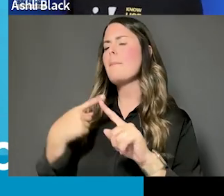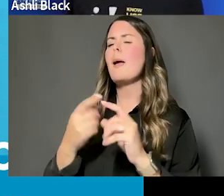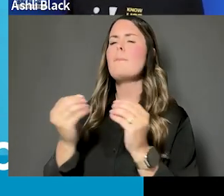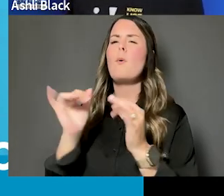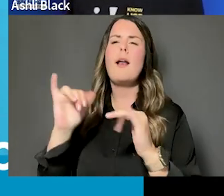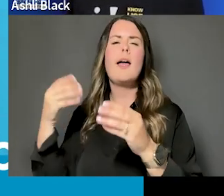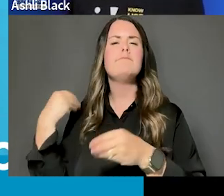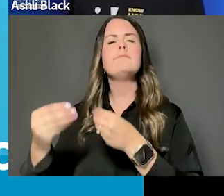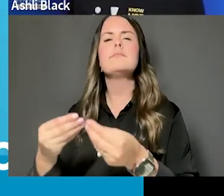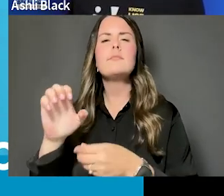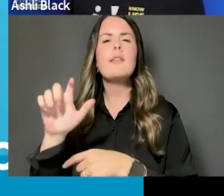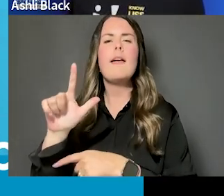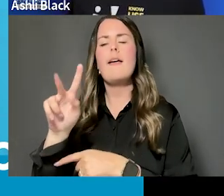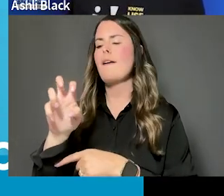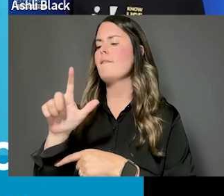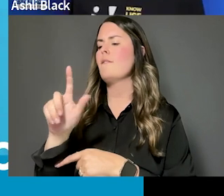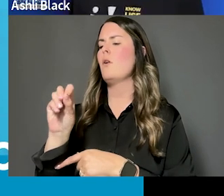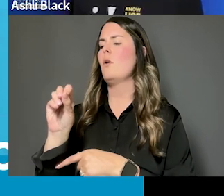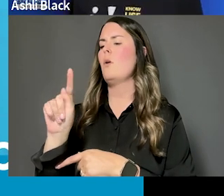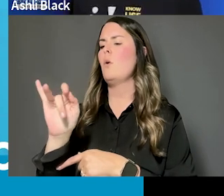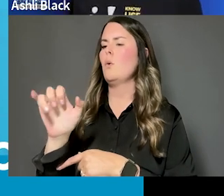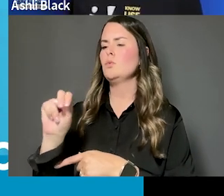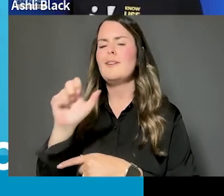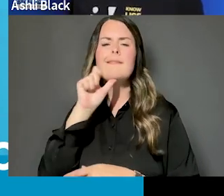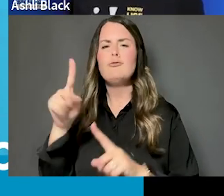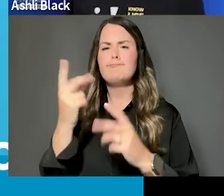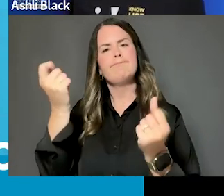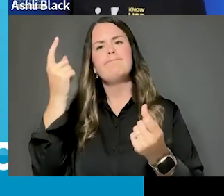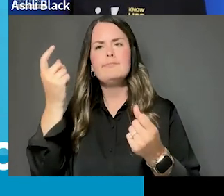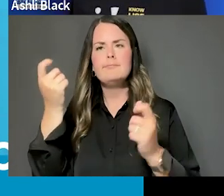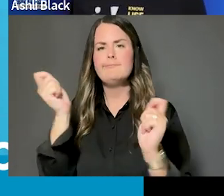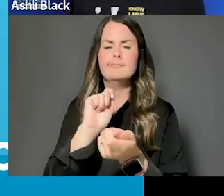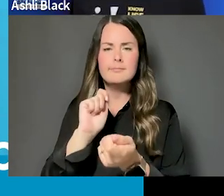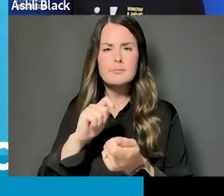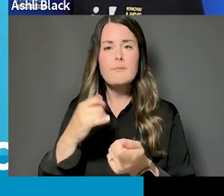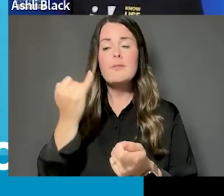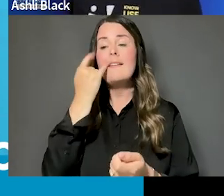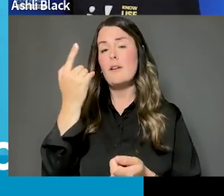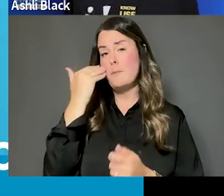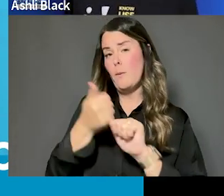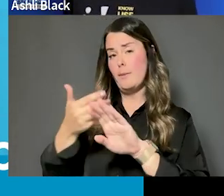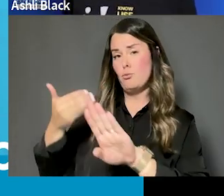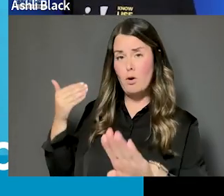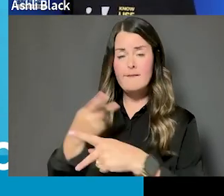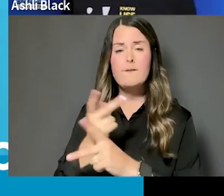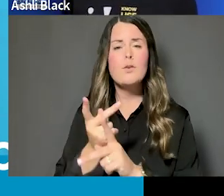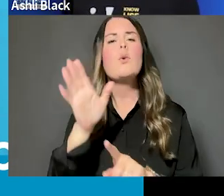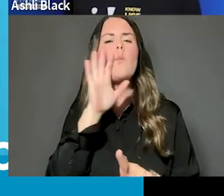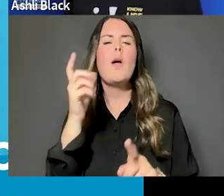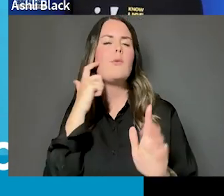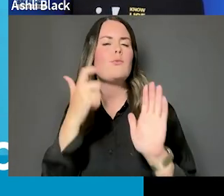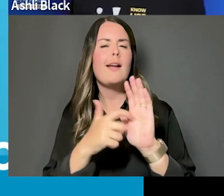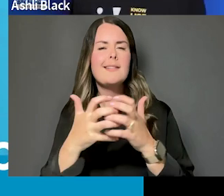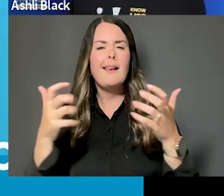as an evolution based on feedback, not a radical rethink. If you're familiar with the prior version, you're going to recognize a lot in